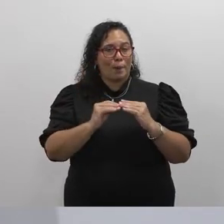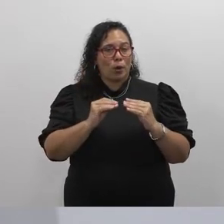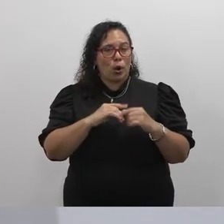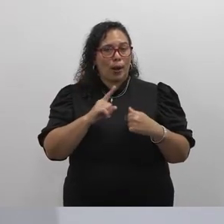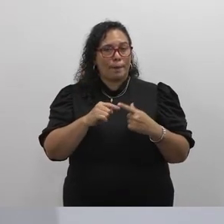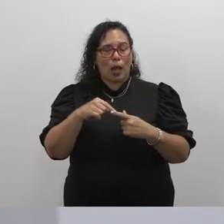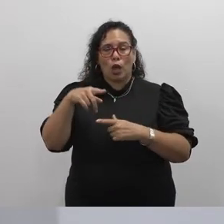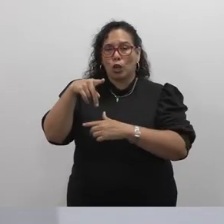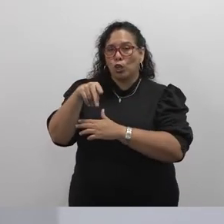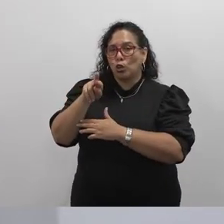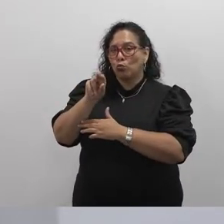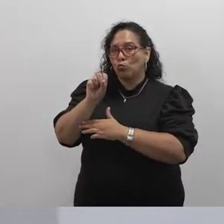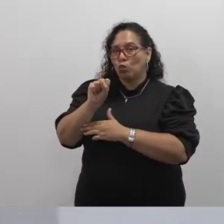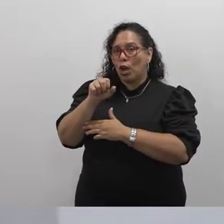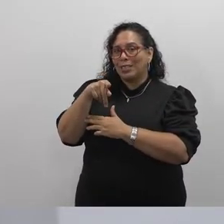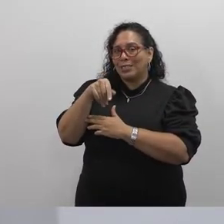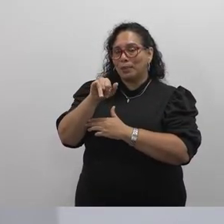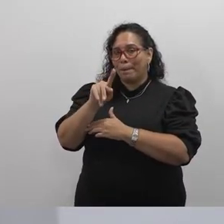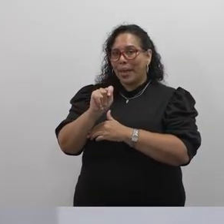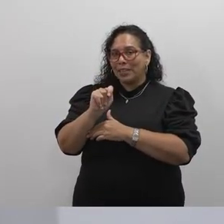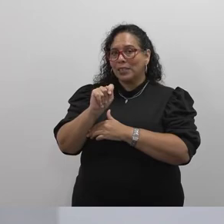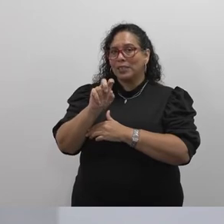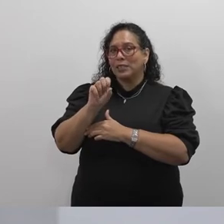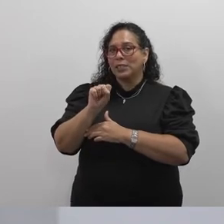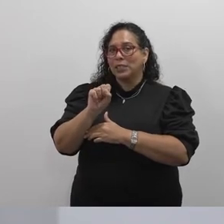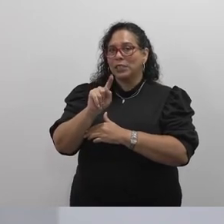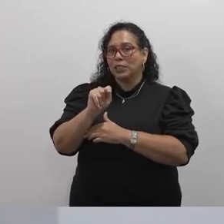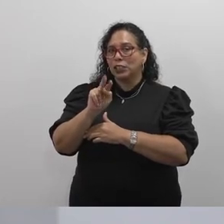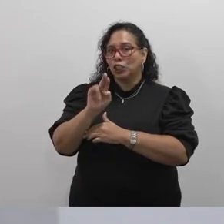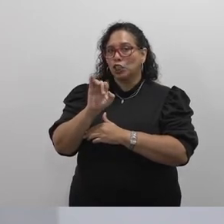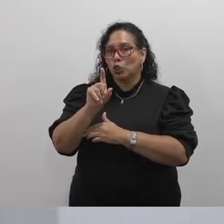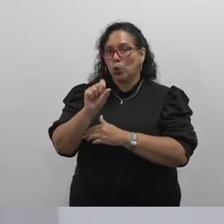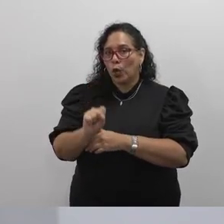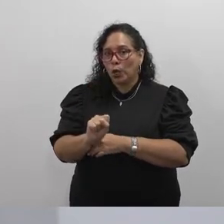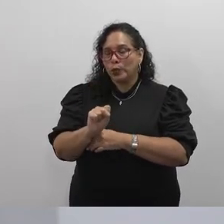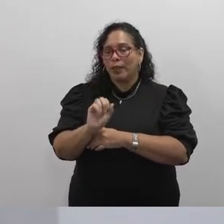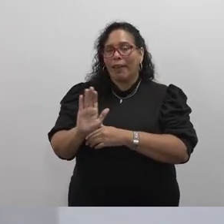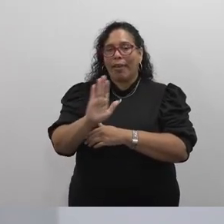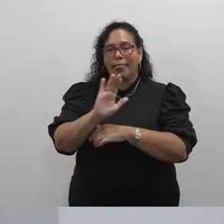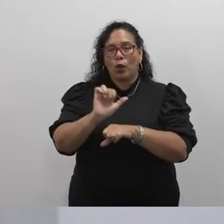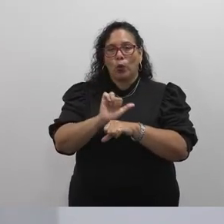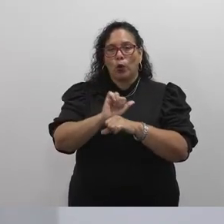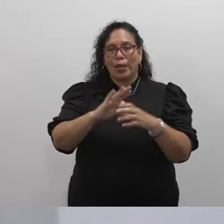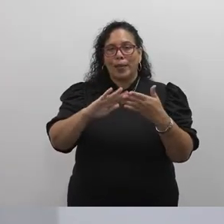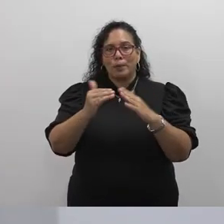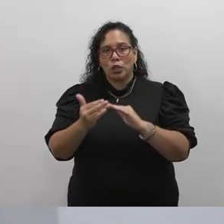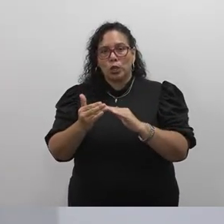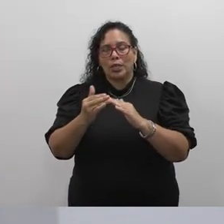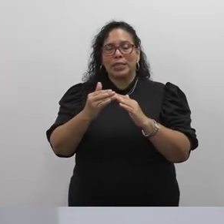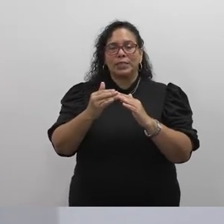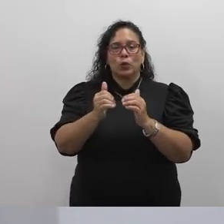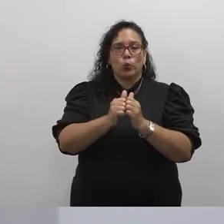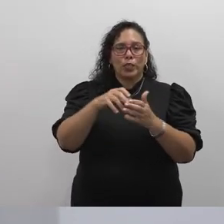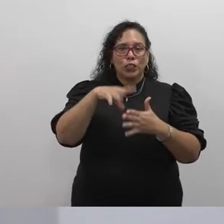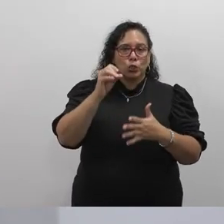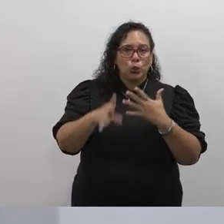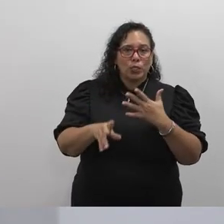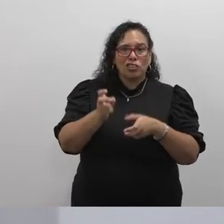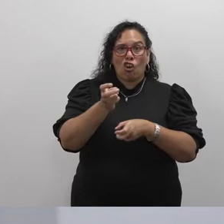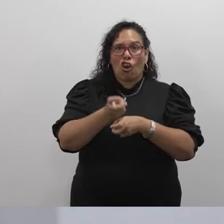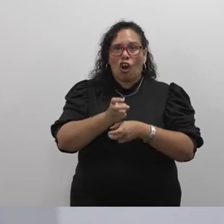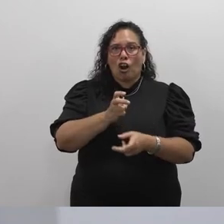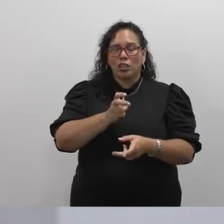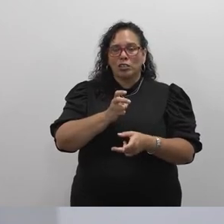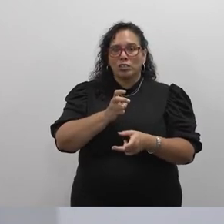Prospect Studios and their work in communities and with students and in harder to reach communities, and both